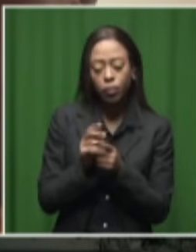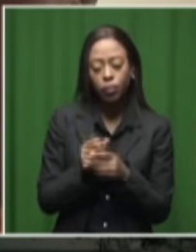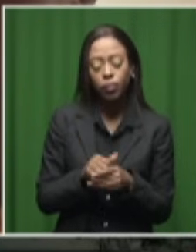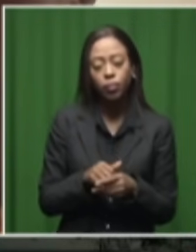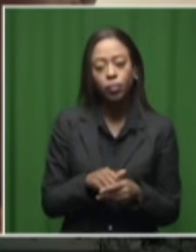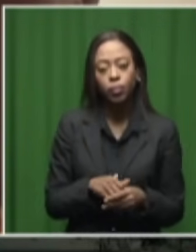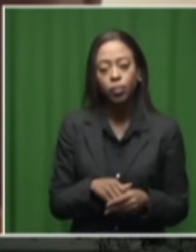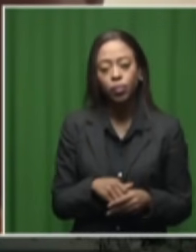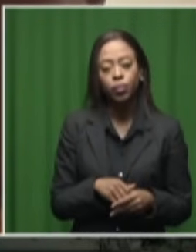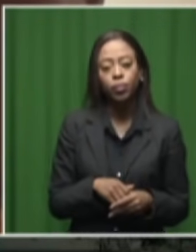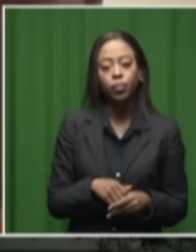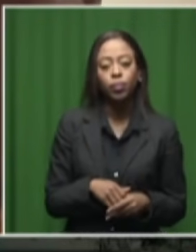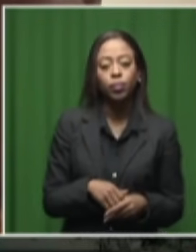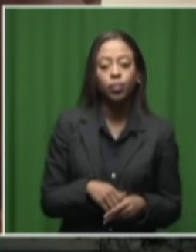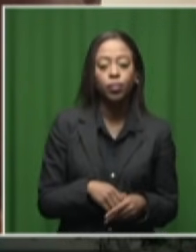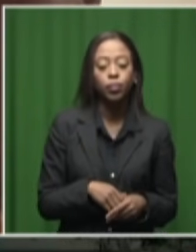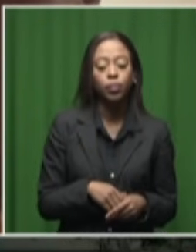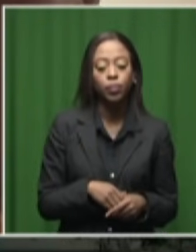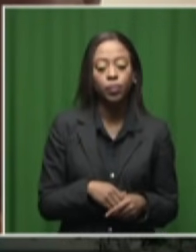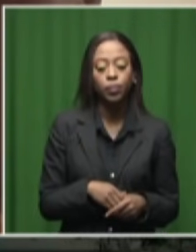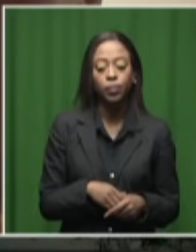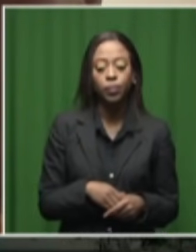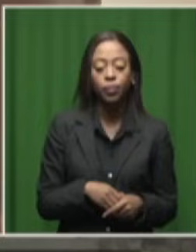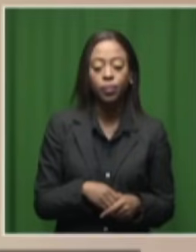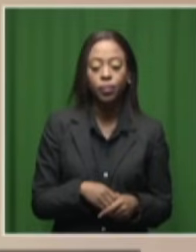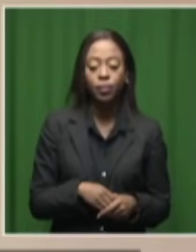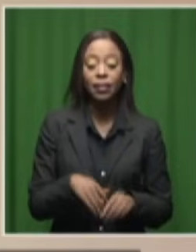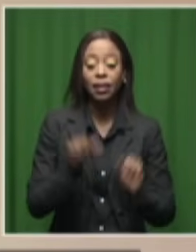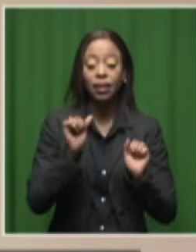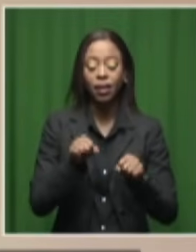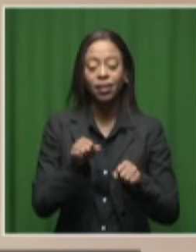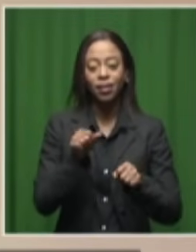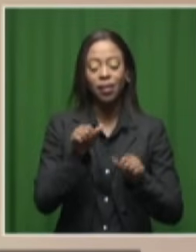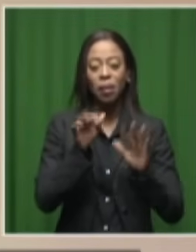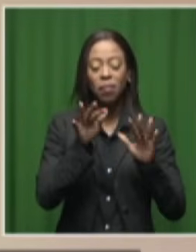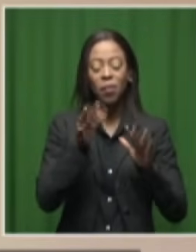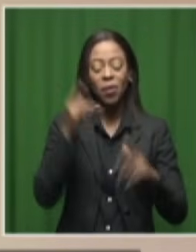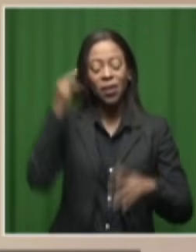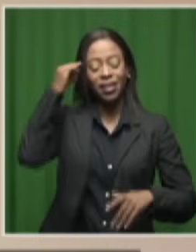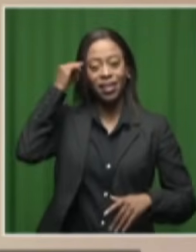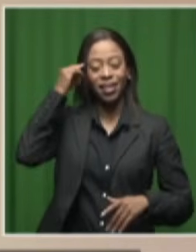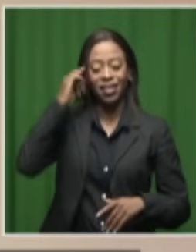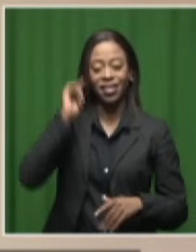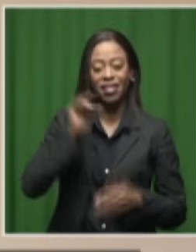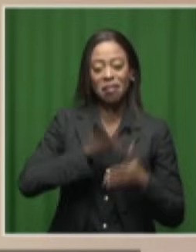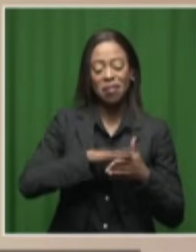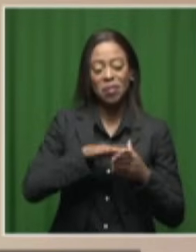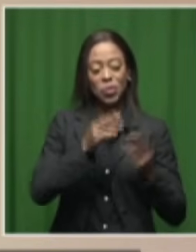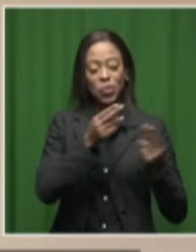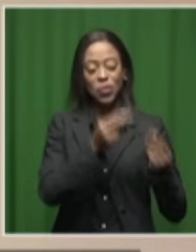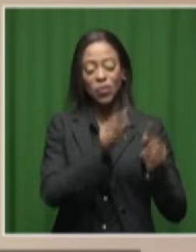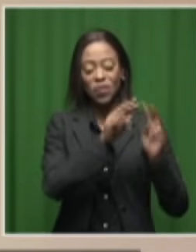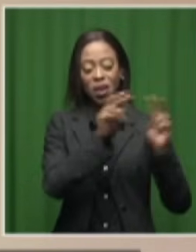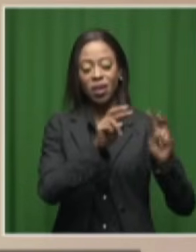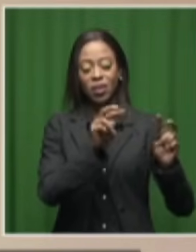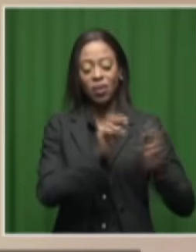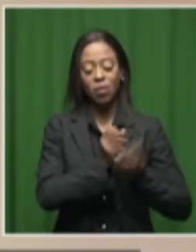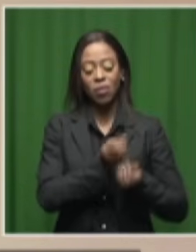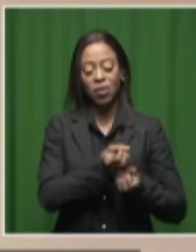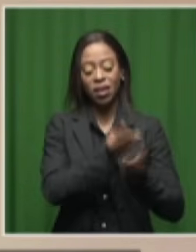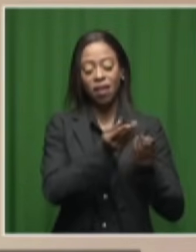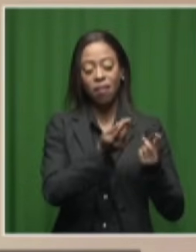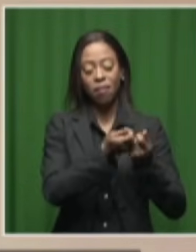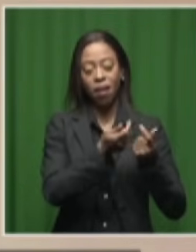There is indeed a possibility of people thinking that what we did to Eskom provide